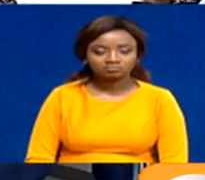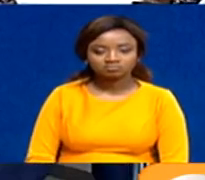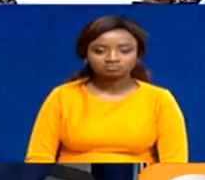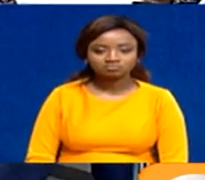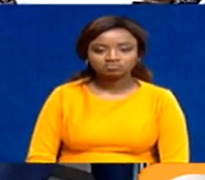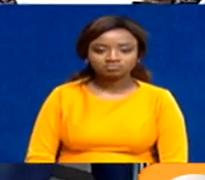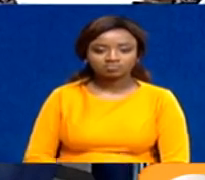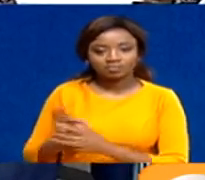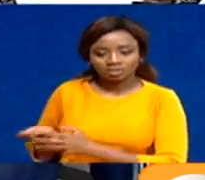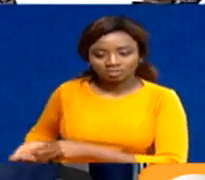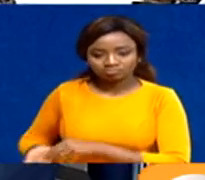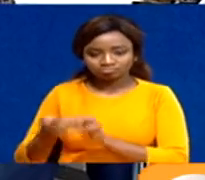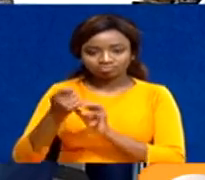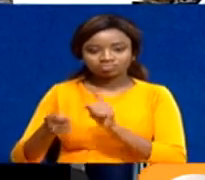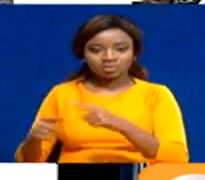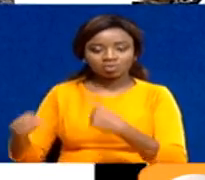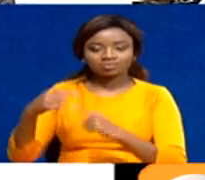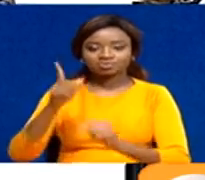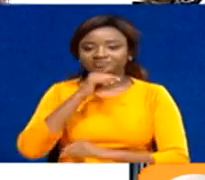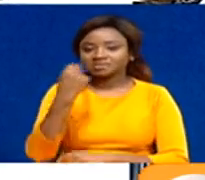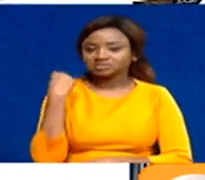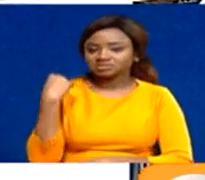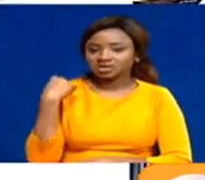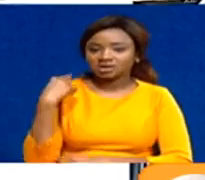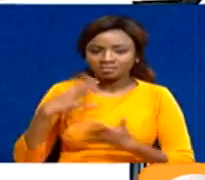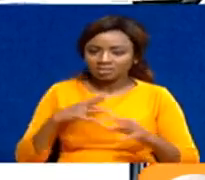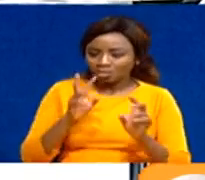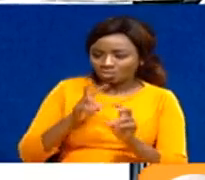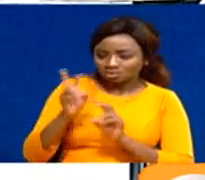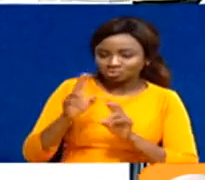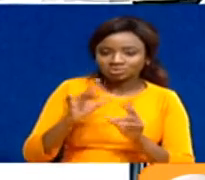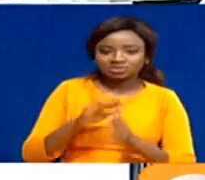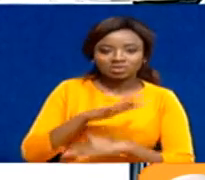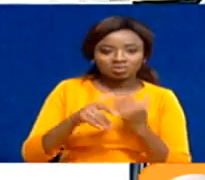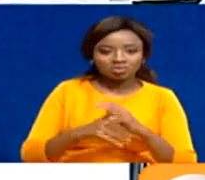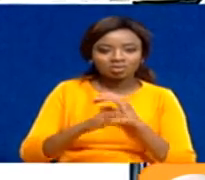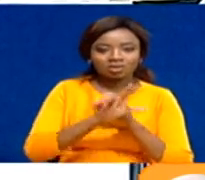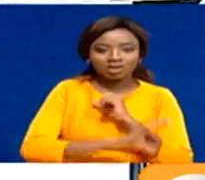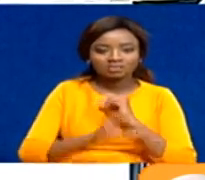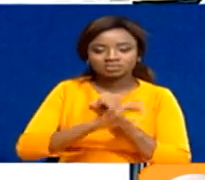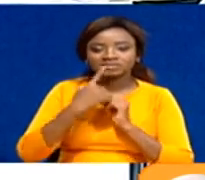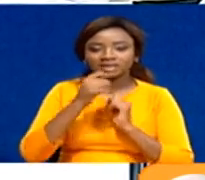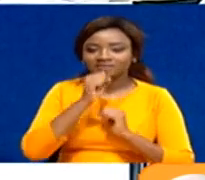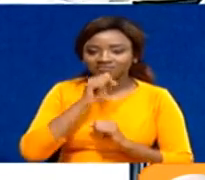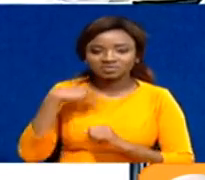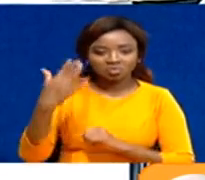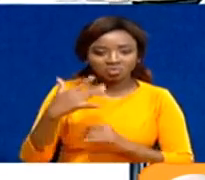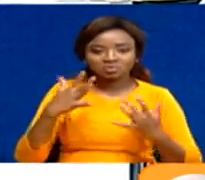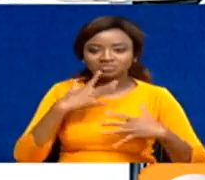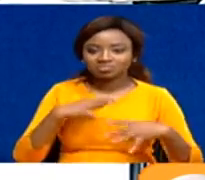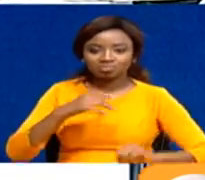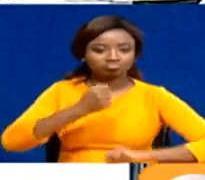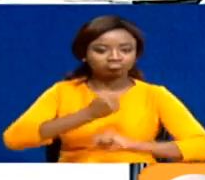The Magical Kenya Open concluded in Nairobi yesterday with an event watched by golf lovers across 150 countries. The event has always attracted